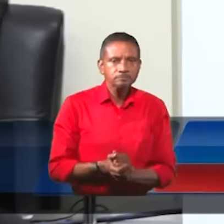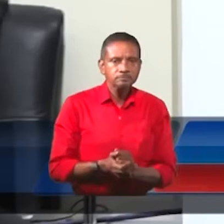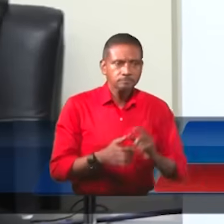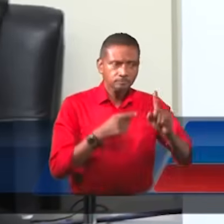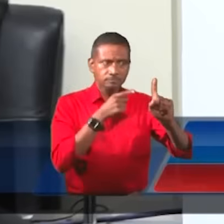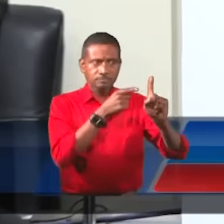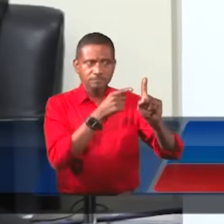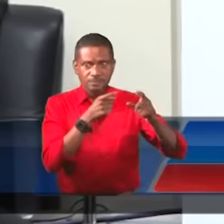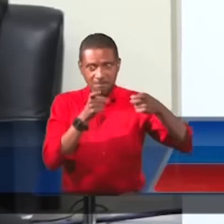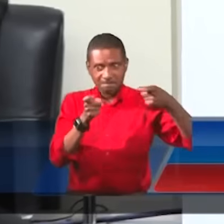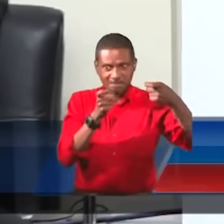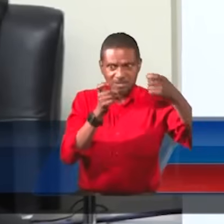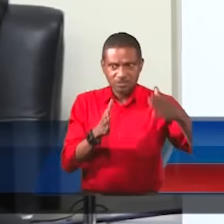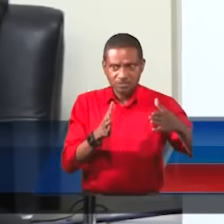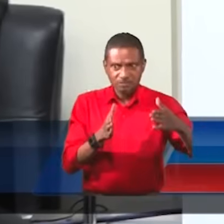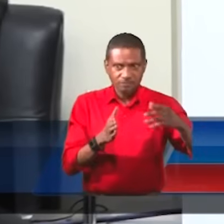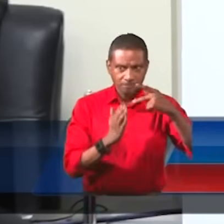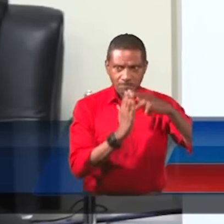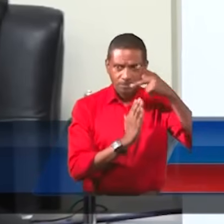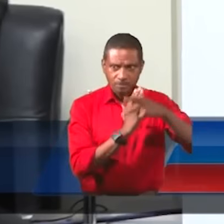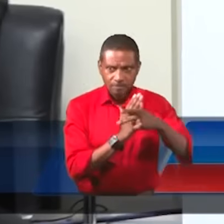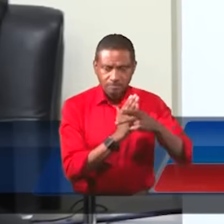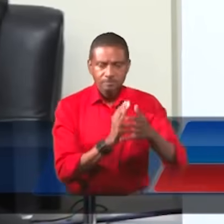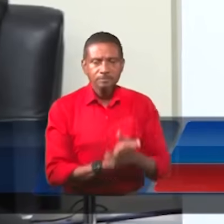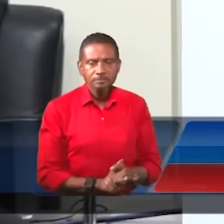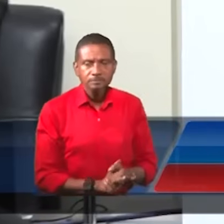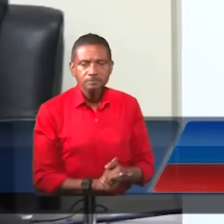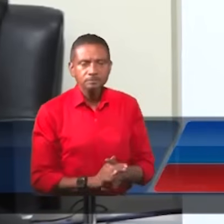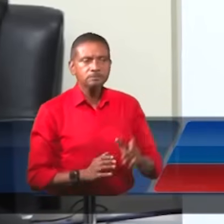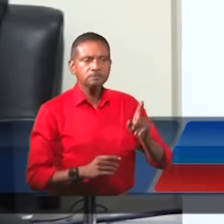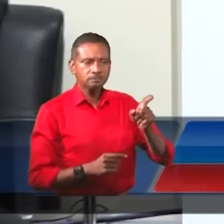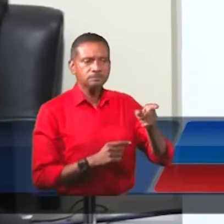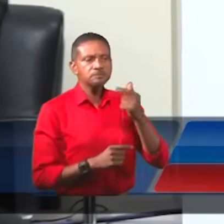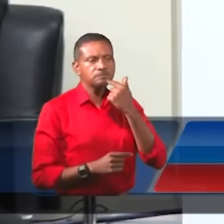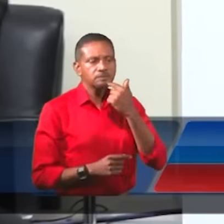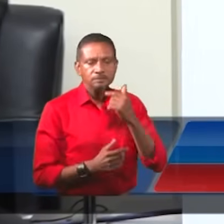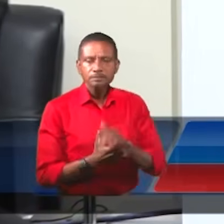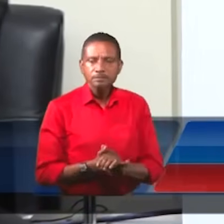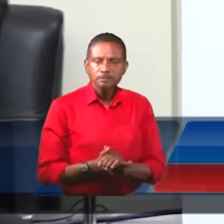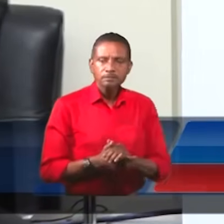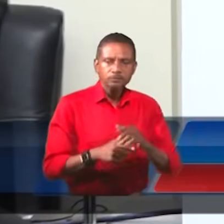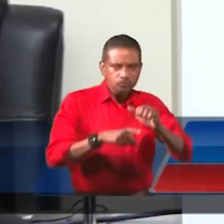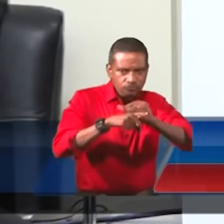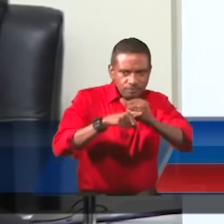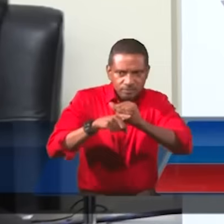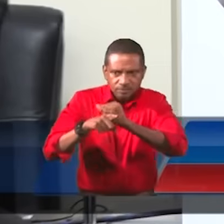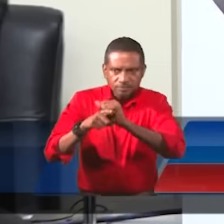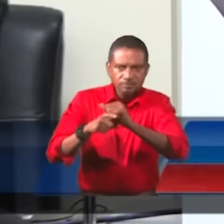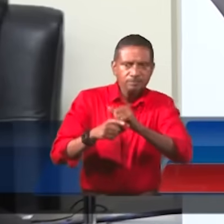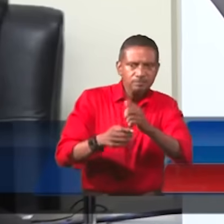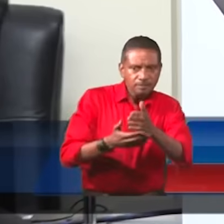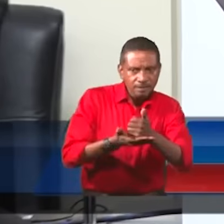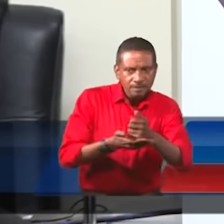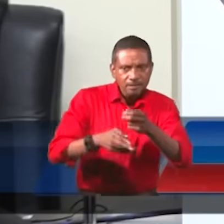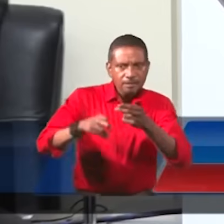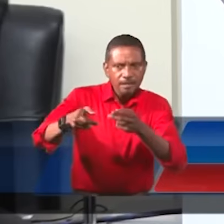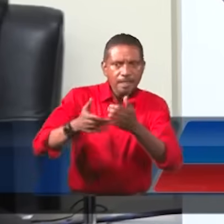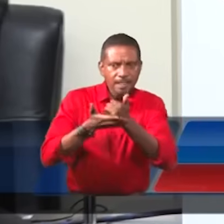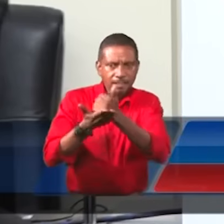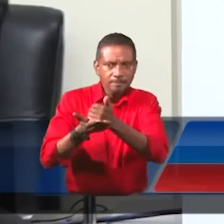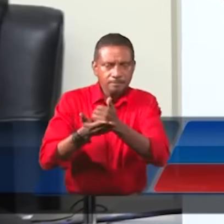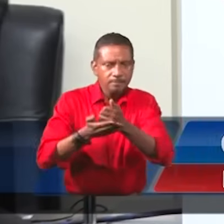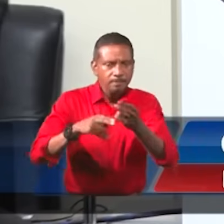of the expanded program on immunization, Grace Sukhchand, said the training is focused on increasing the expertise of participants. We